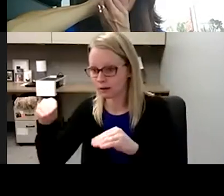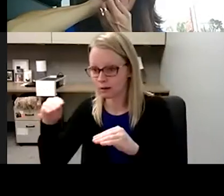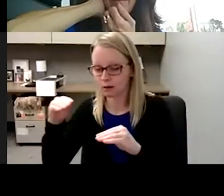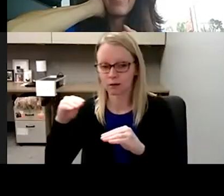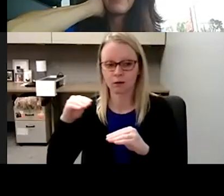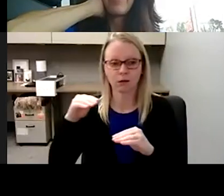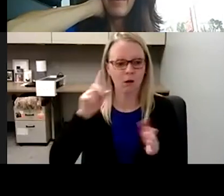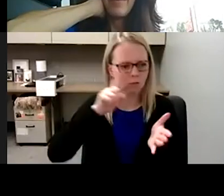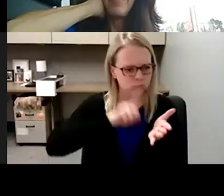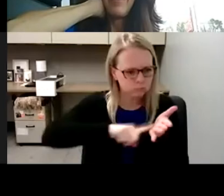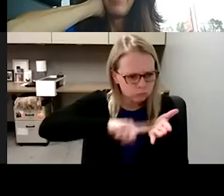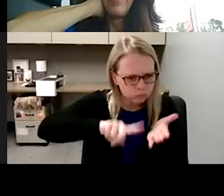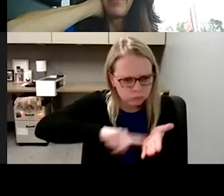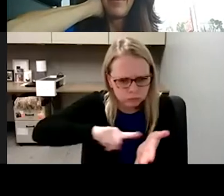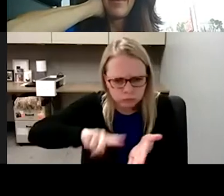then.